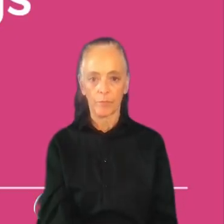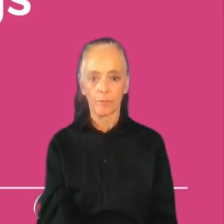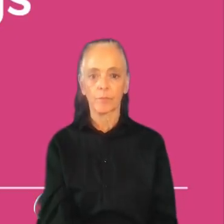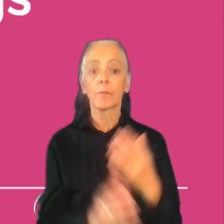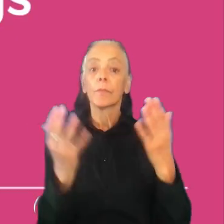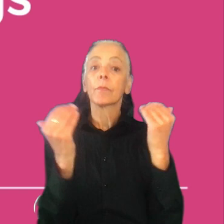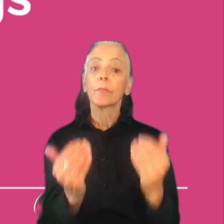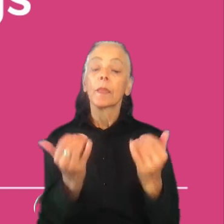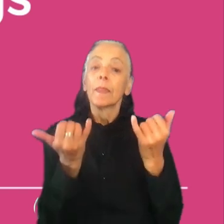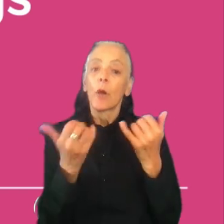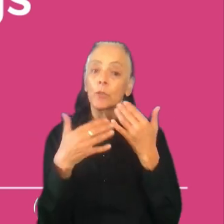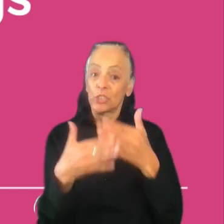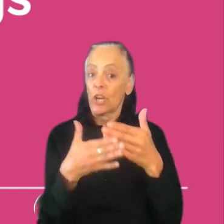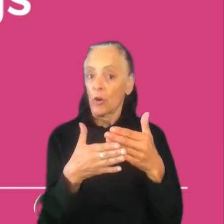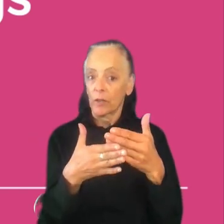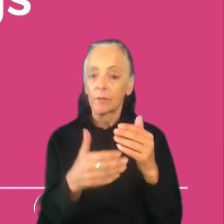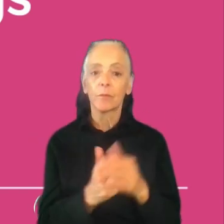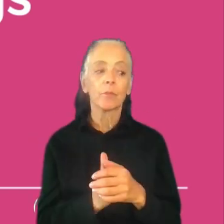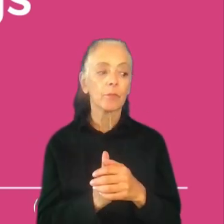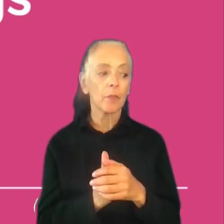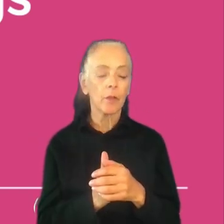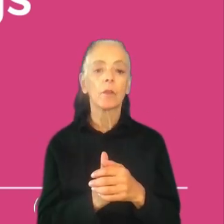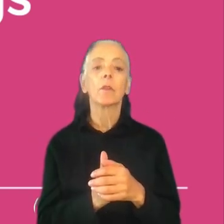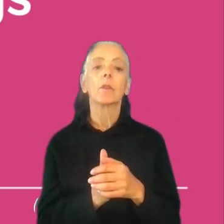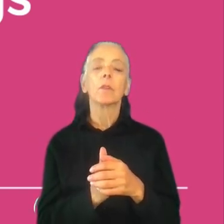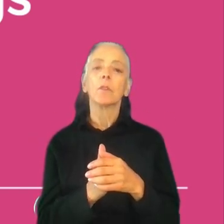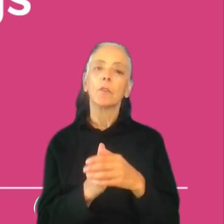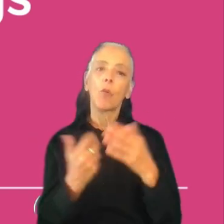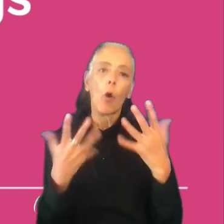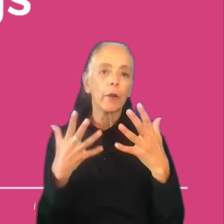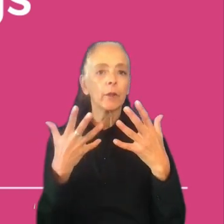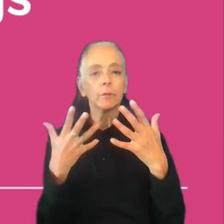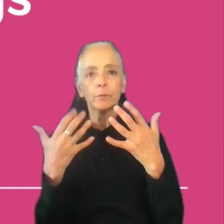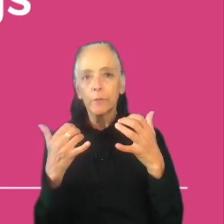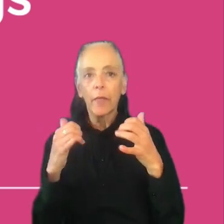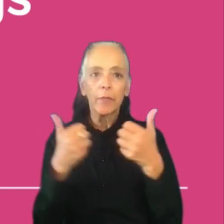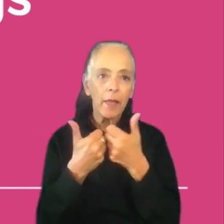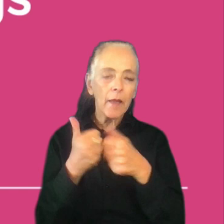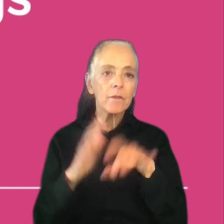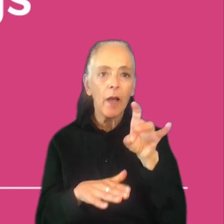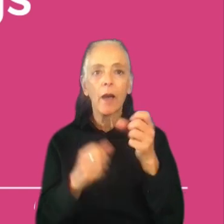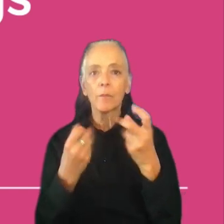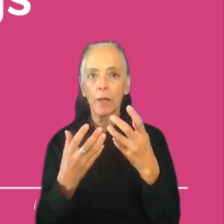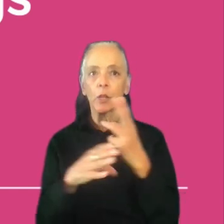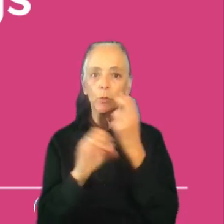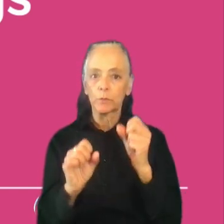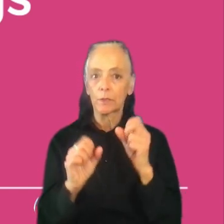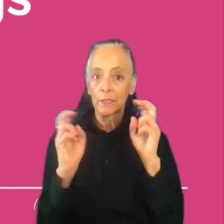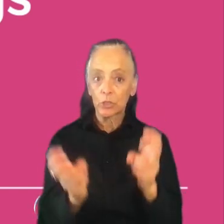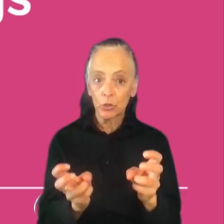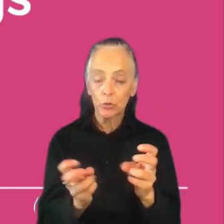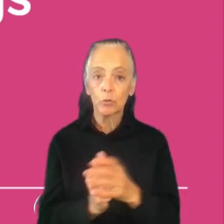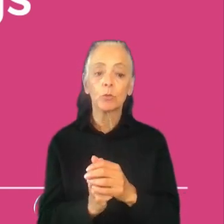and then on to sharing it so at this point you have gone through the game you've identified a lot of the usability issues inside the game you've